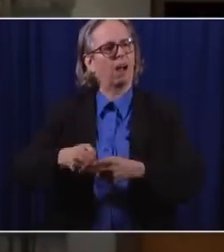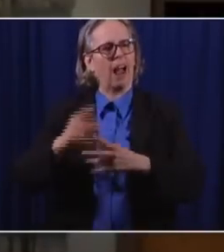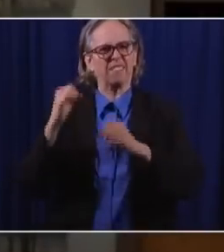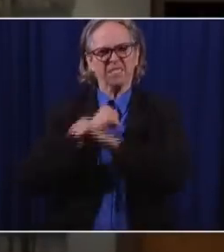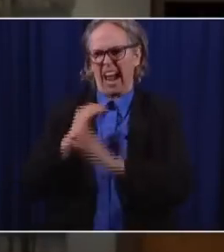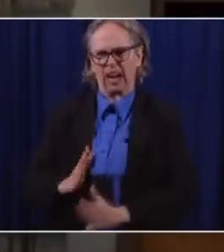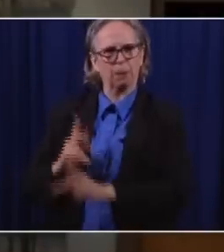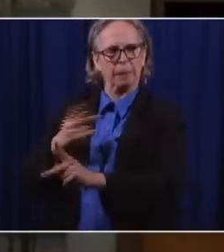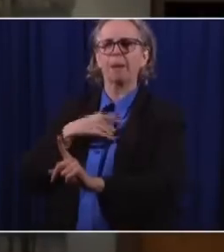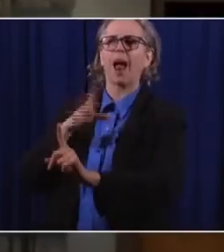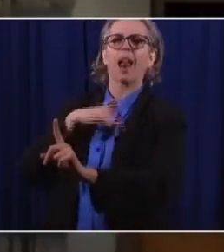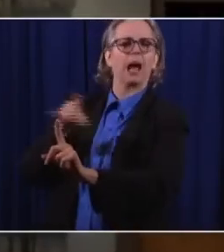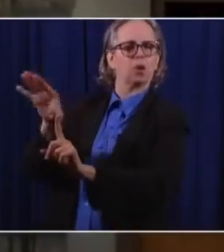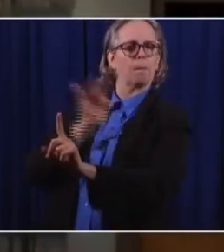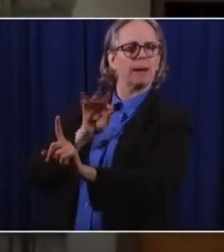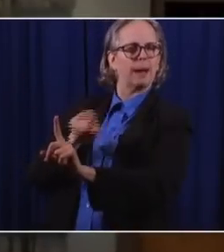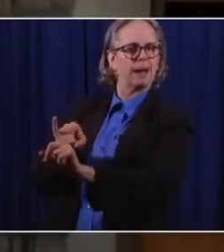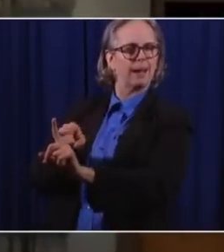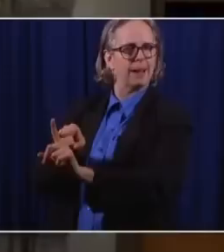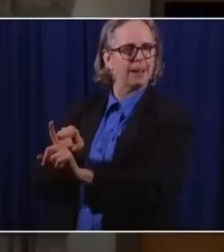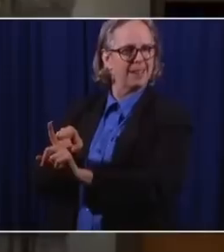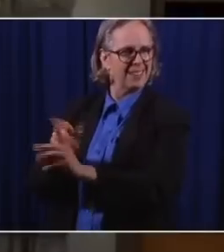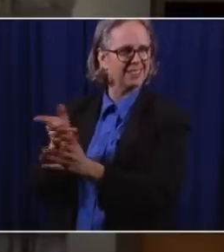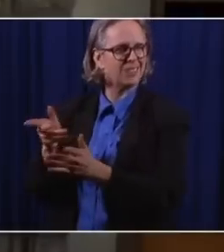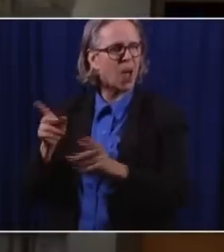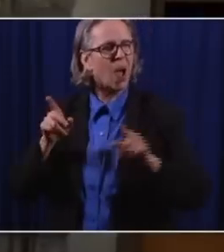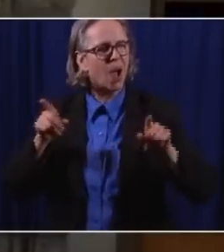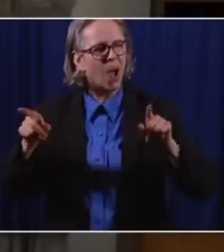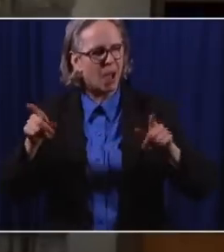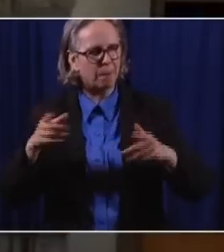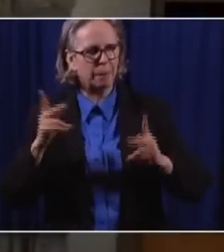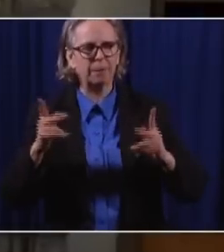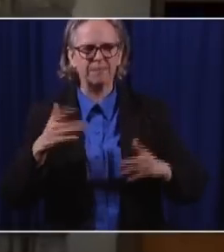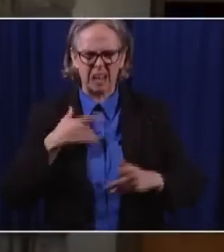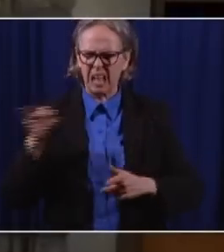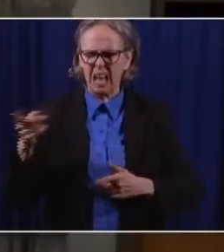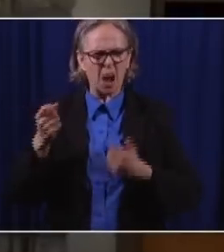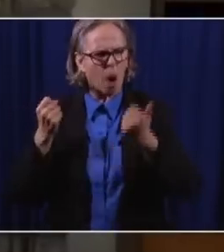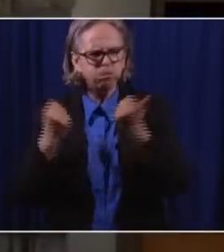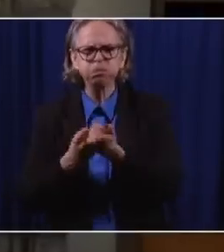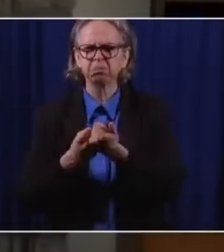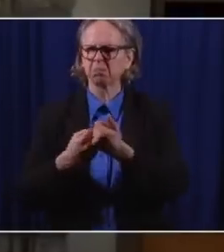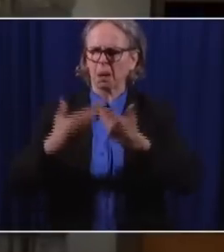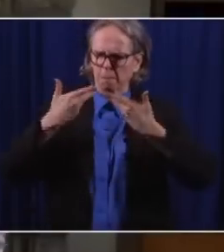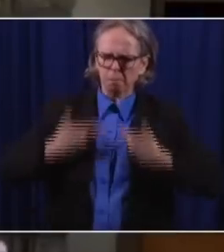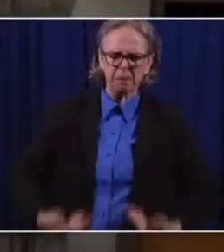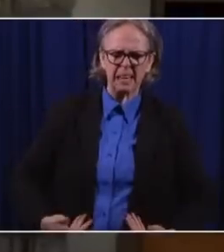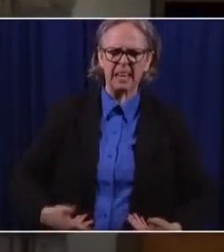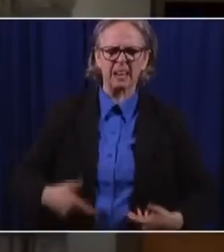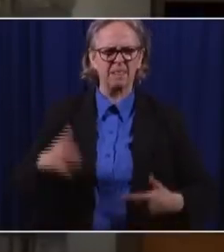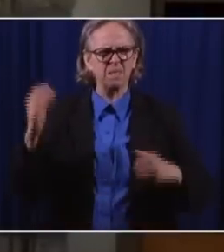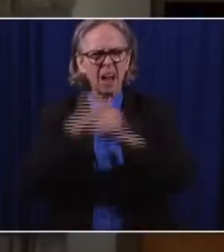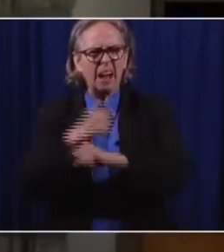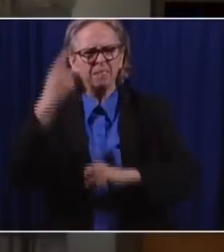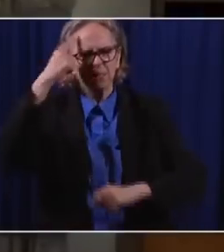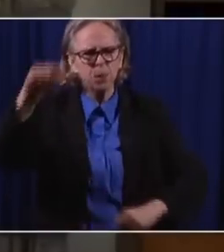foremost. And they felt that he had their back and that he was fighting against